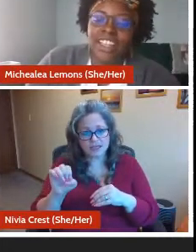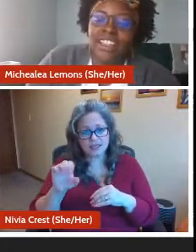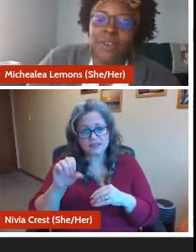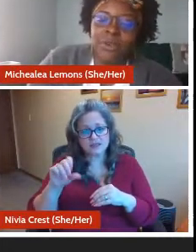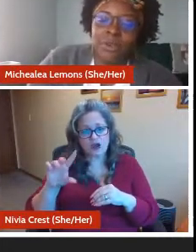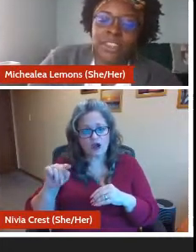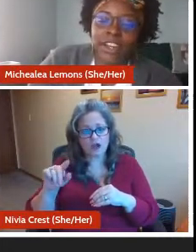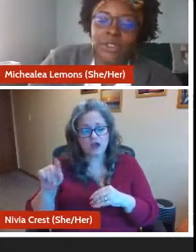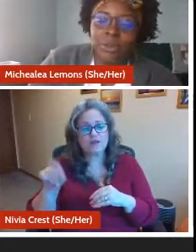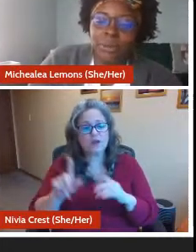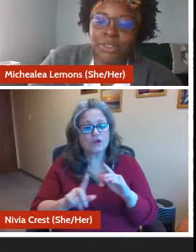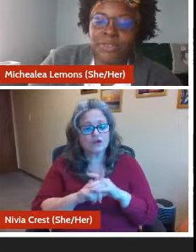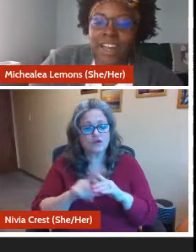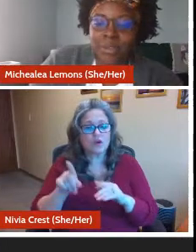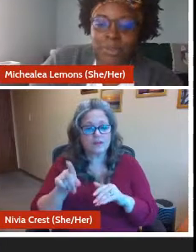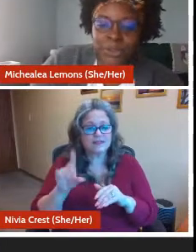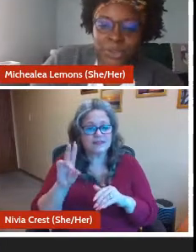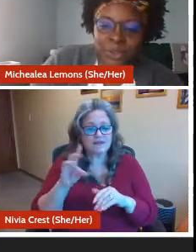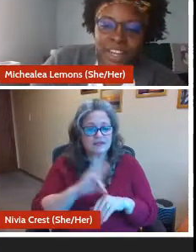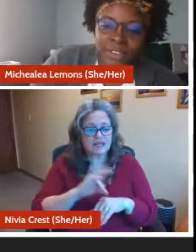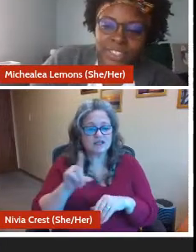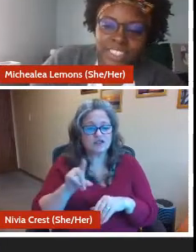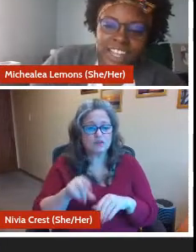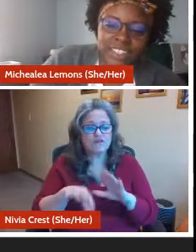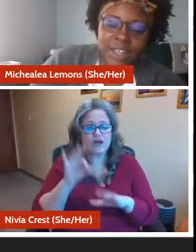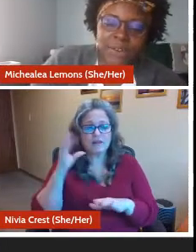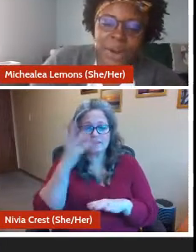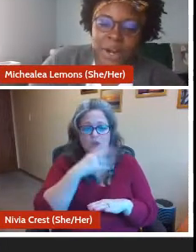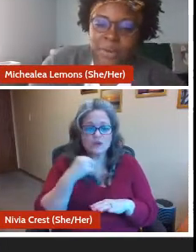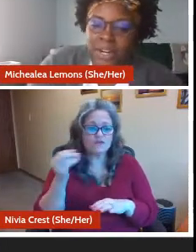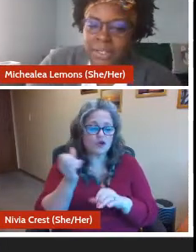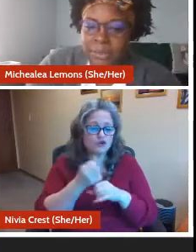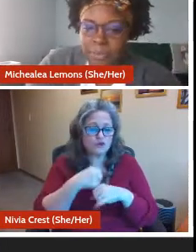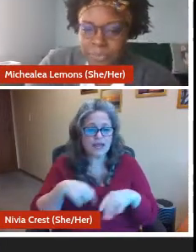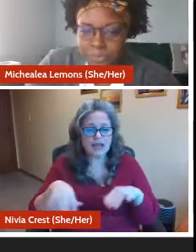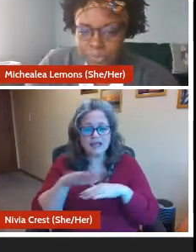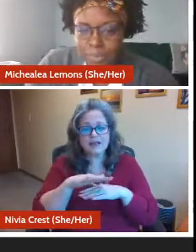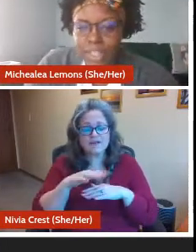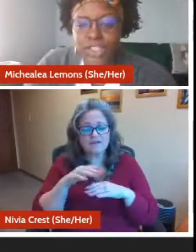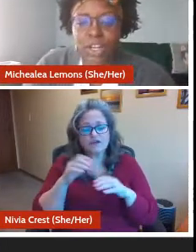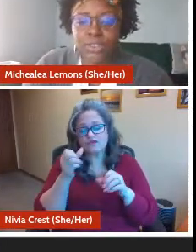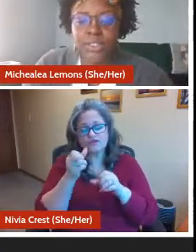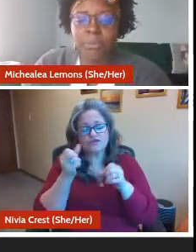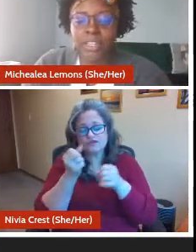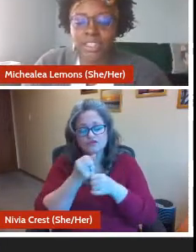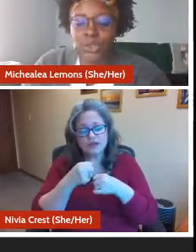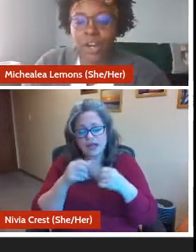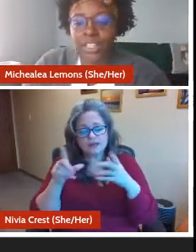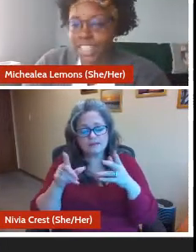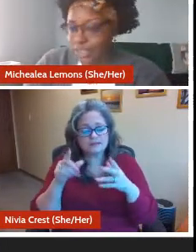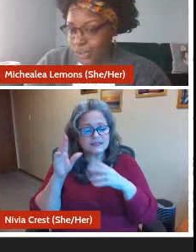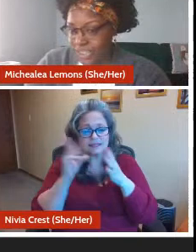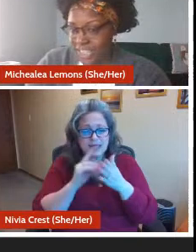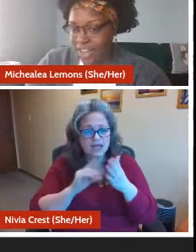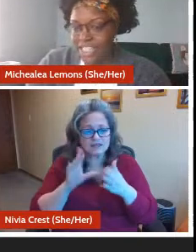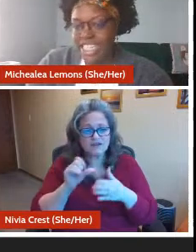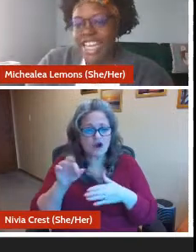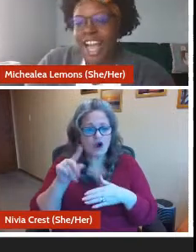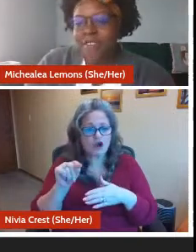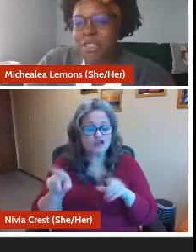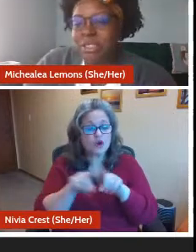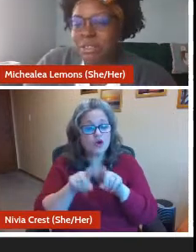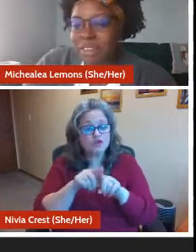7 days. There you'll be able to find beautiful creative designs of her artwork. She also submitted drawings, as you could